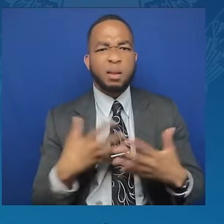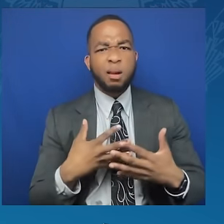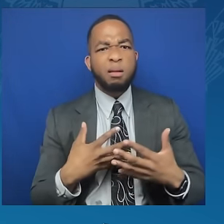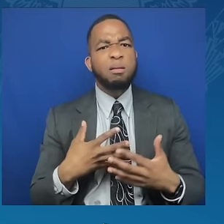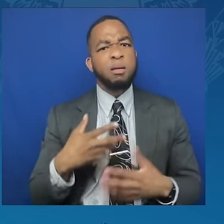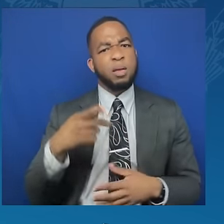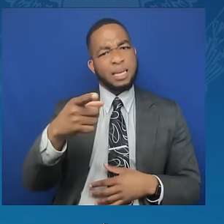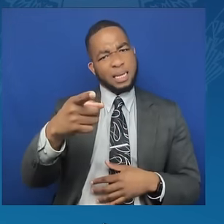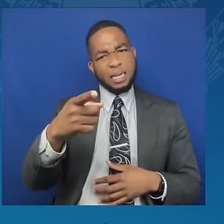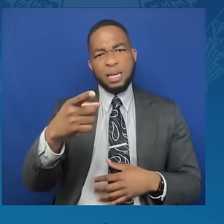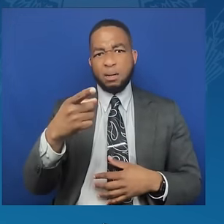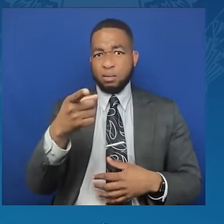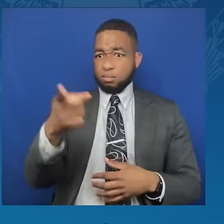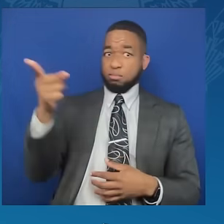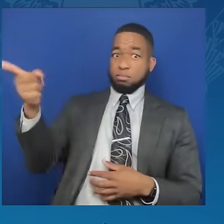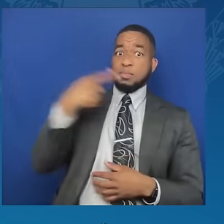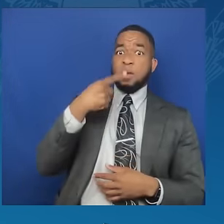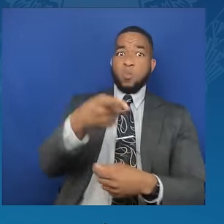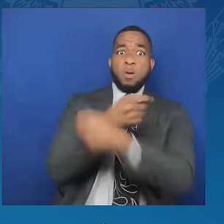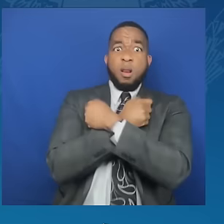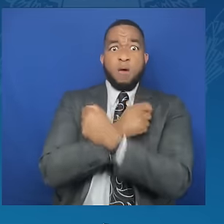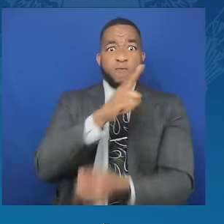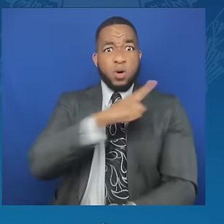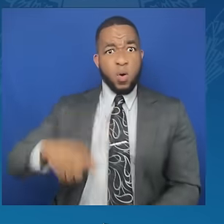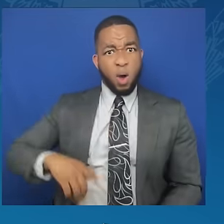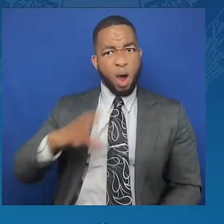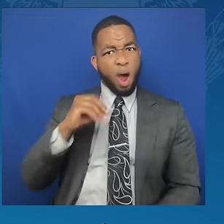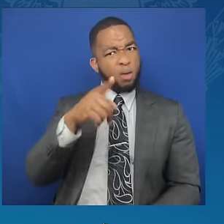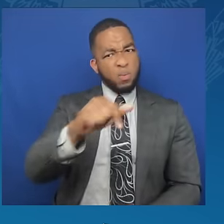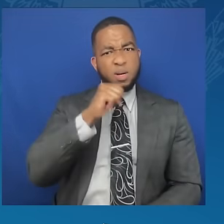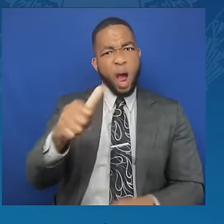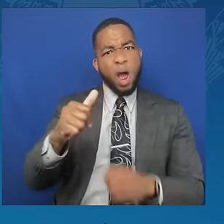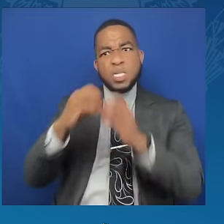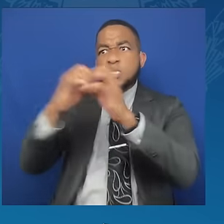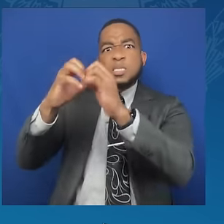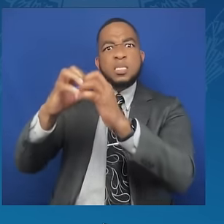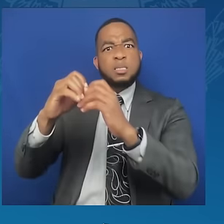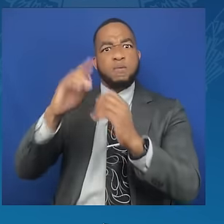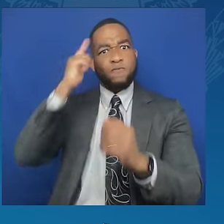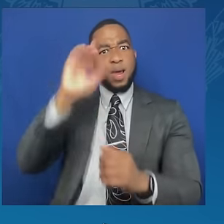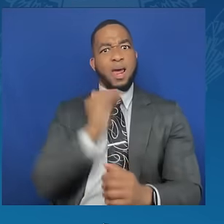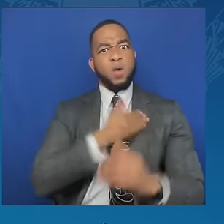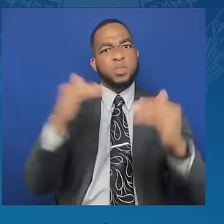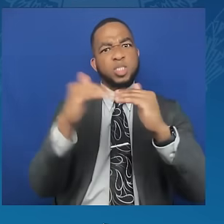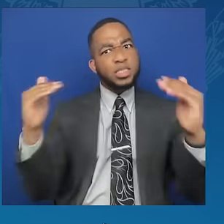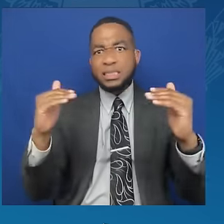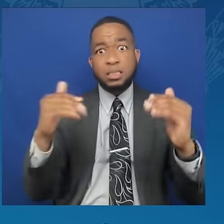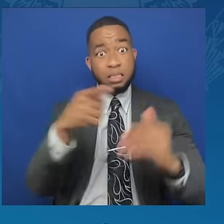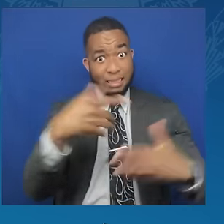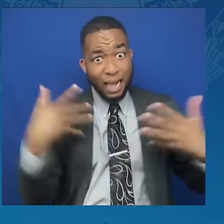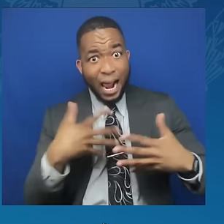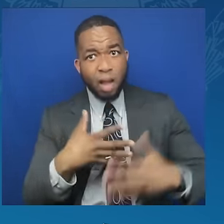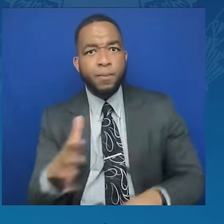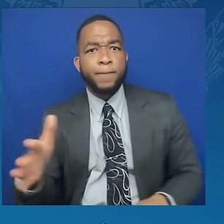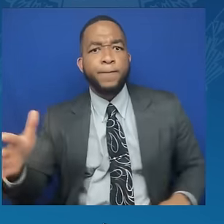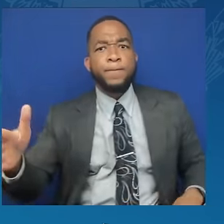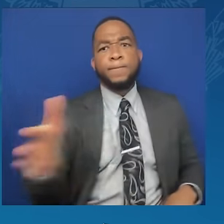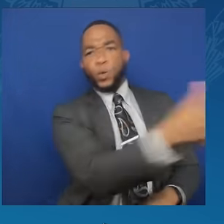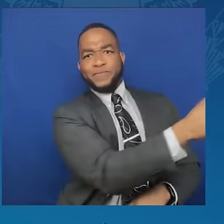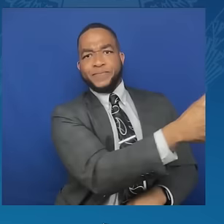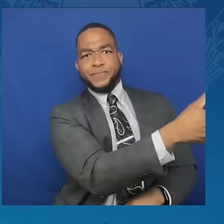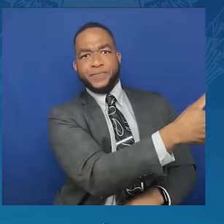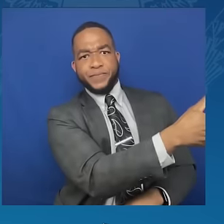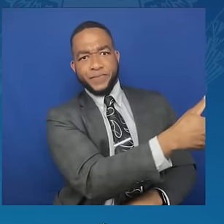you're scared, get out of the way. We got to fight for this thing called freedom. Dr. King said